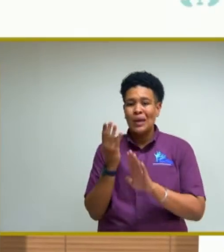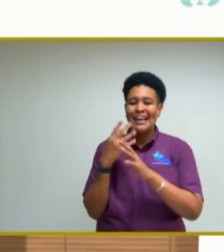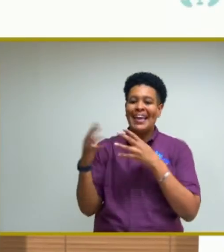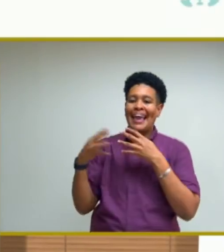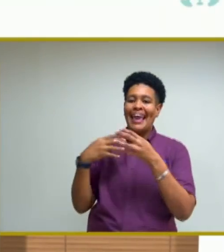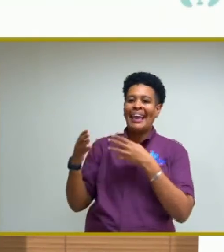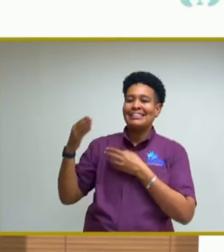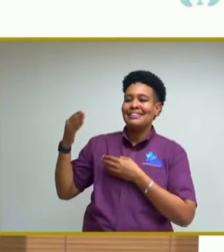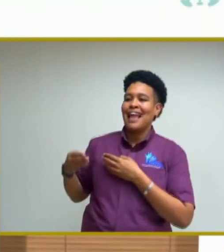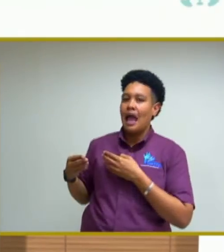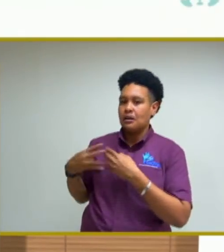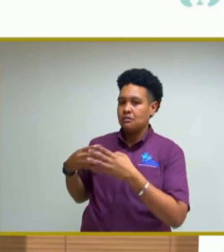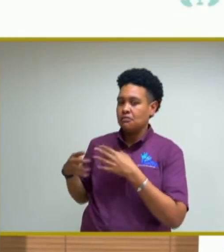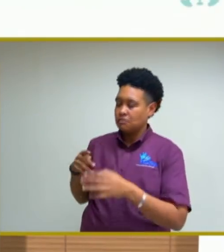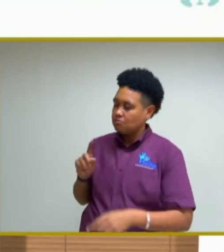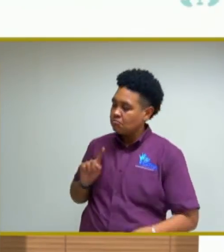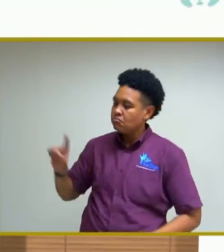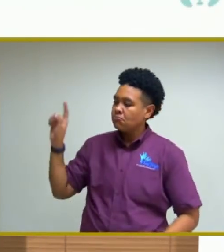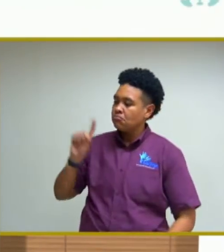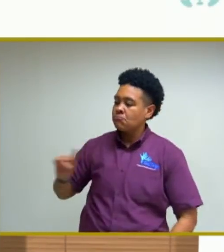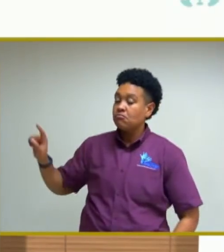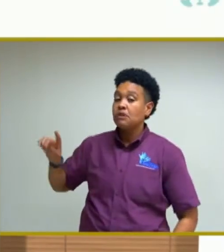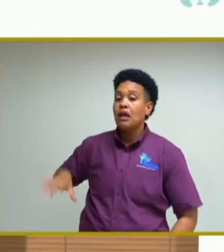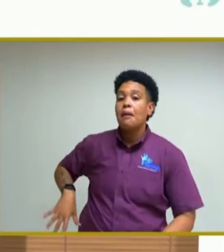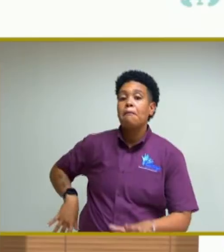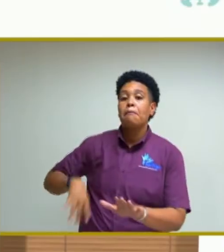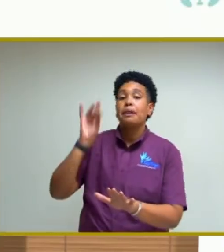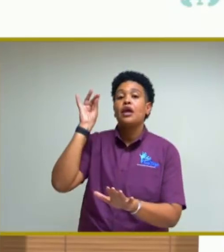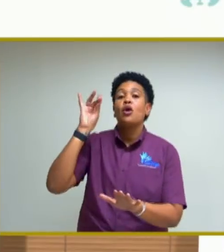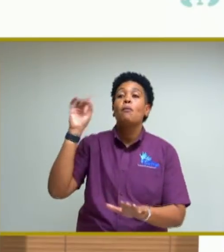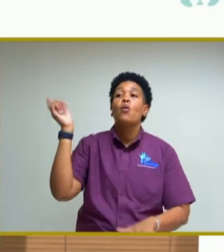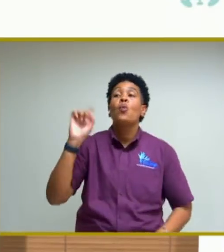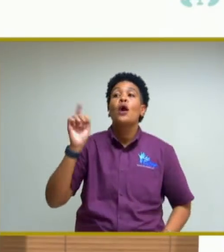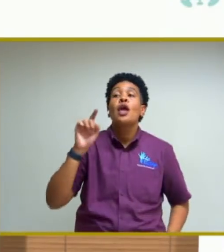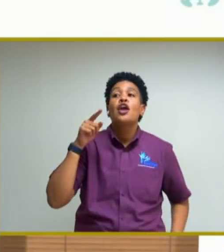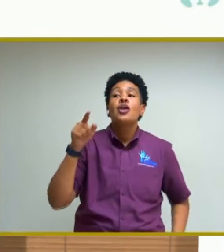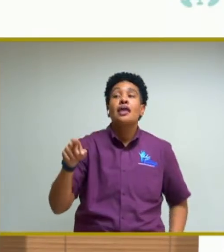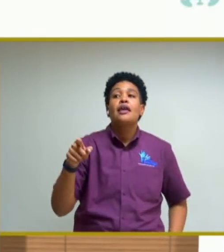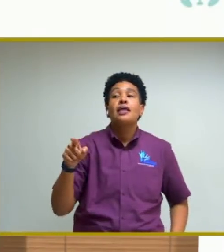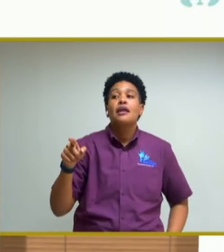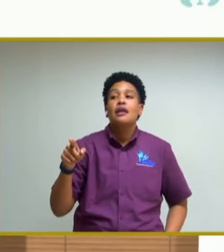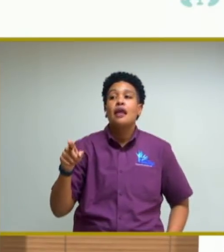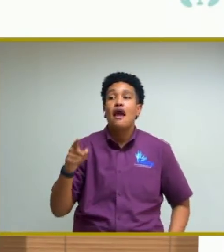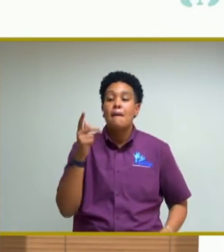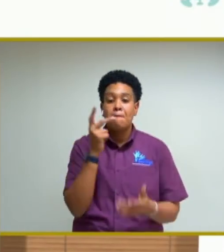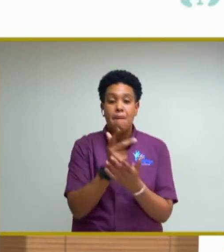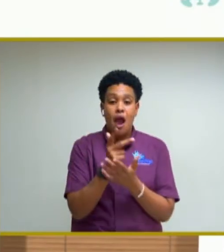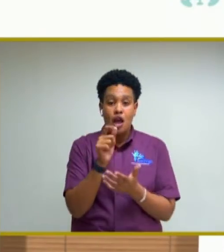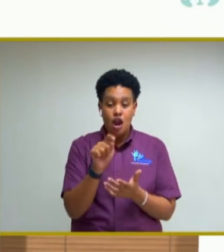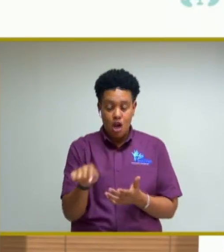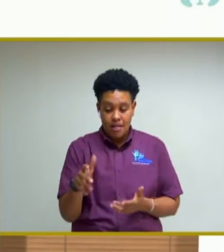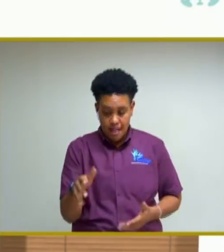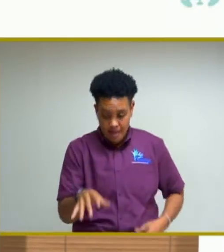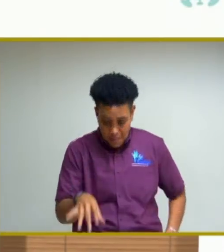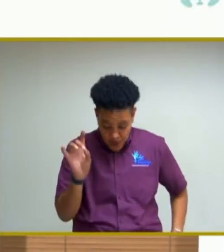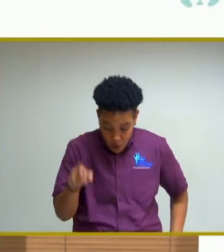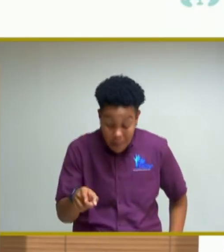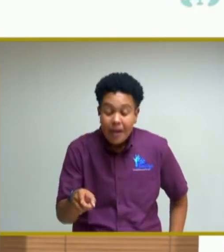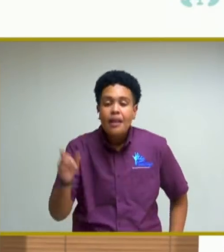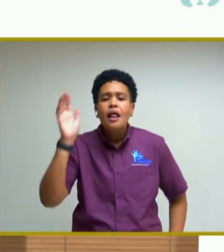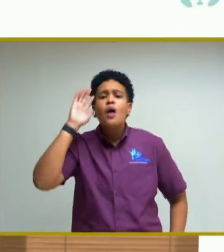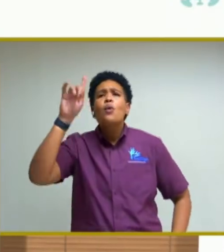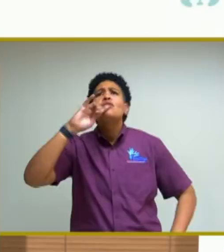gate, and they will be picked up at the parking lot, and they